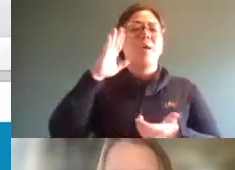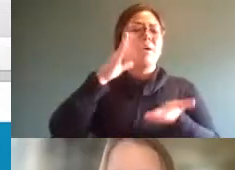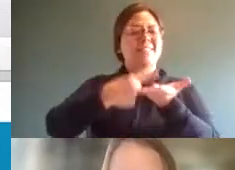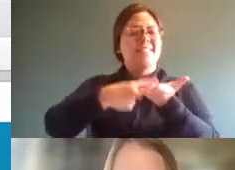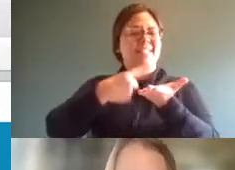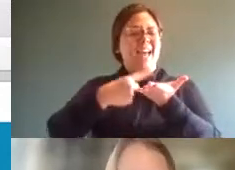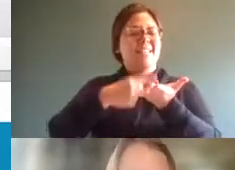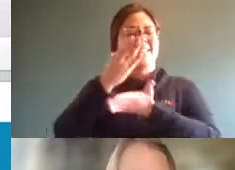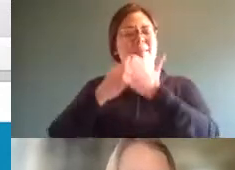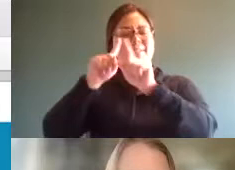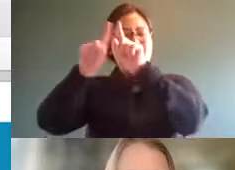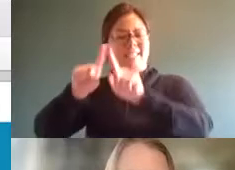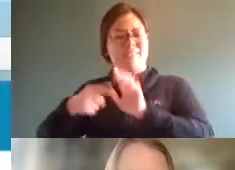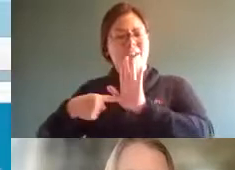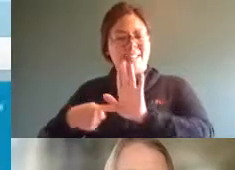those examples.